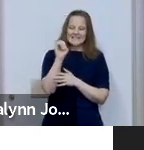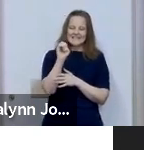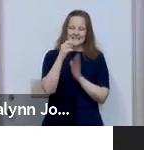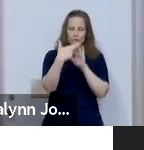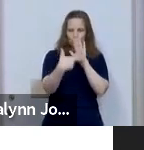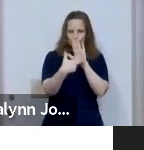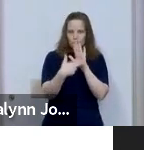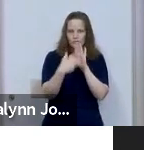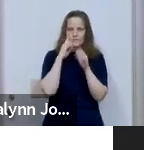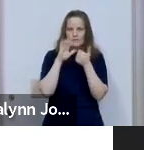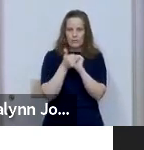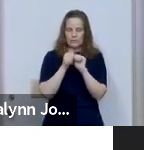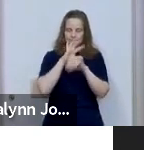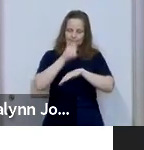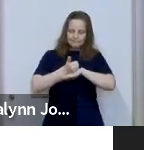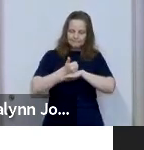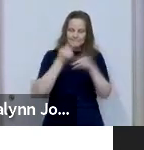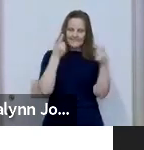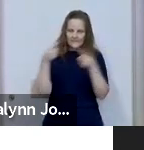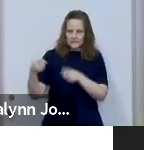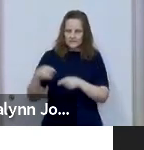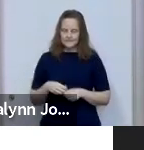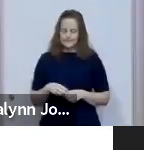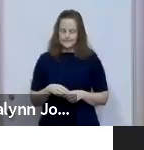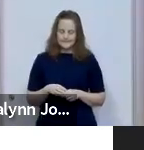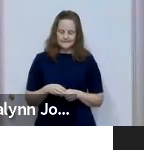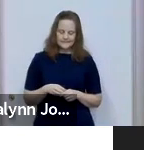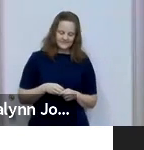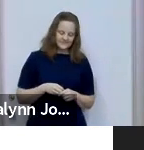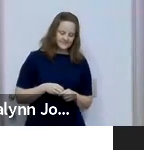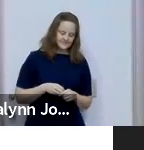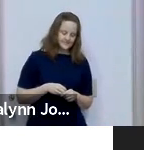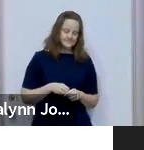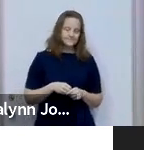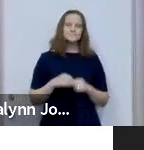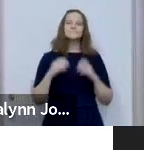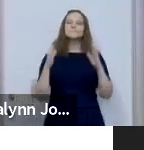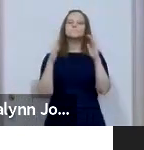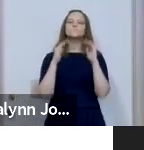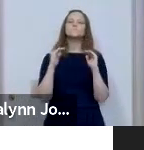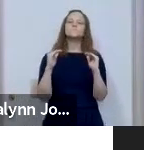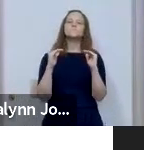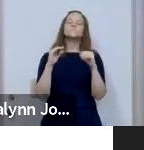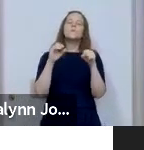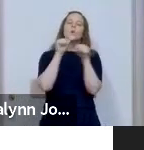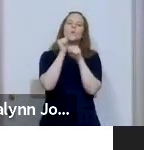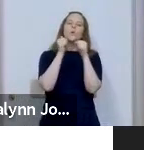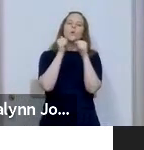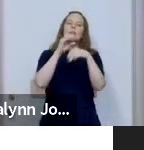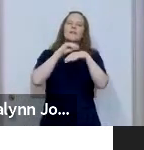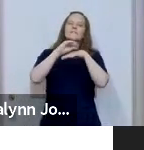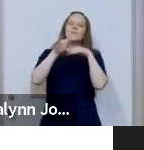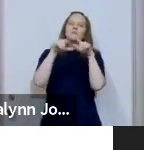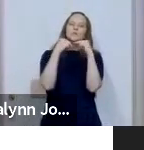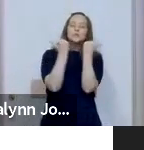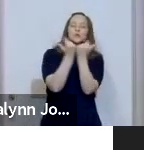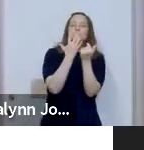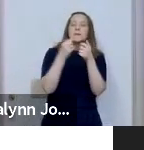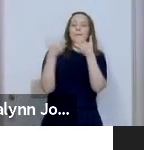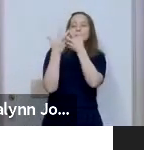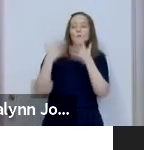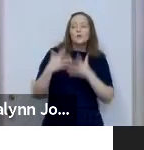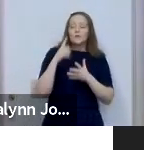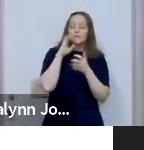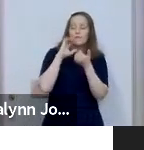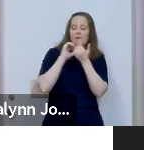events. So we're going to be continuing to work with our advisory groups and other partners on what the spring semester is going to look like.